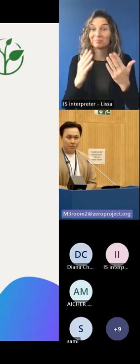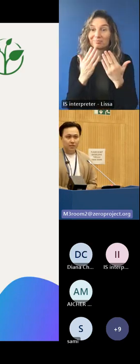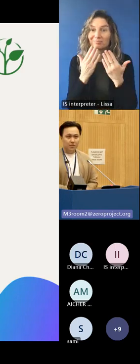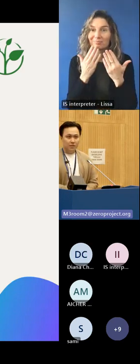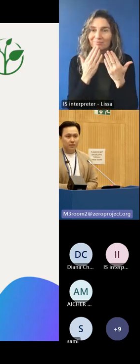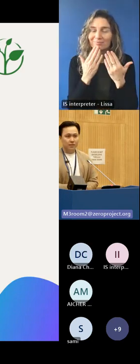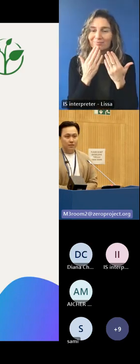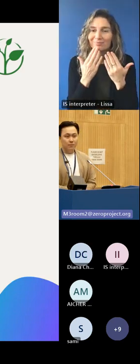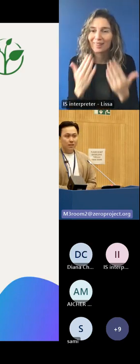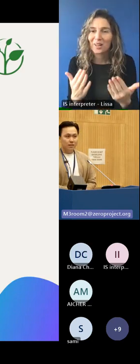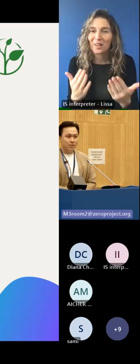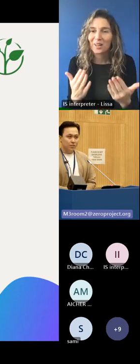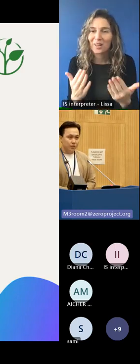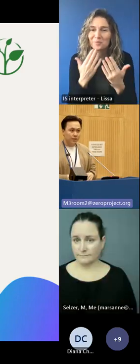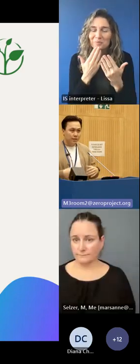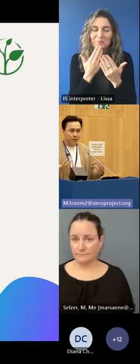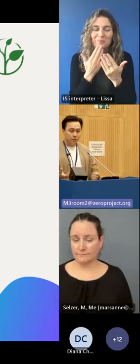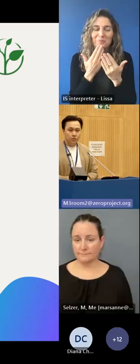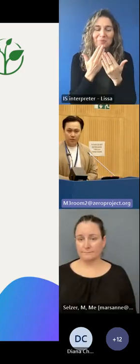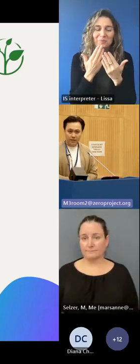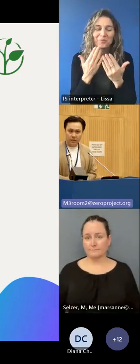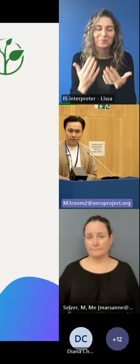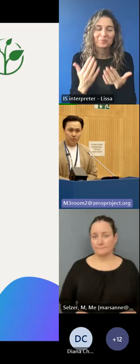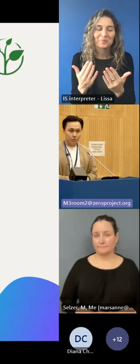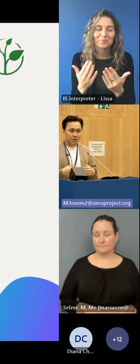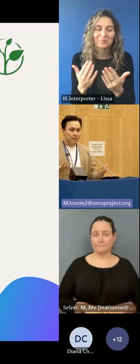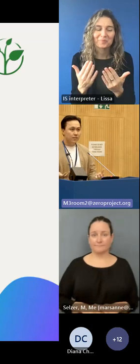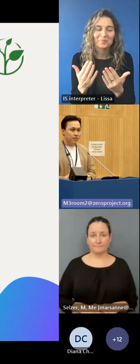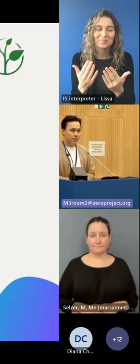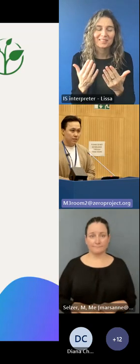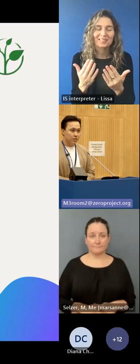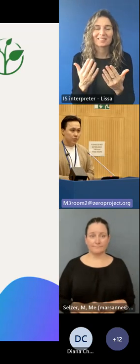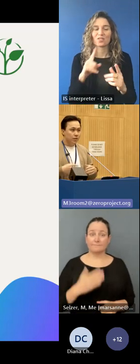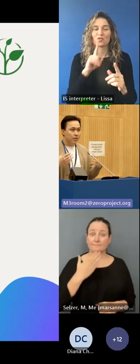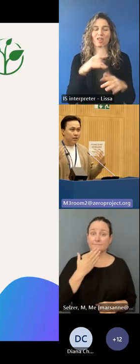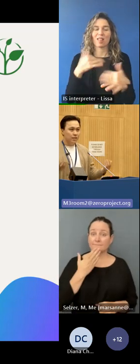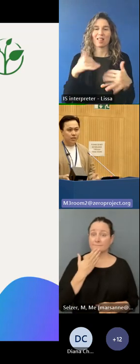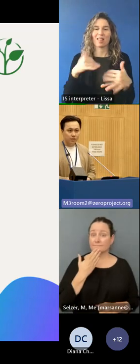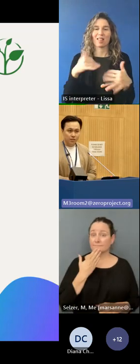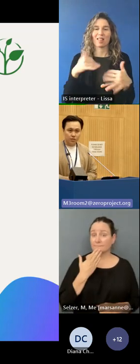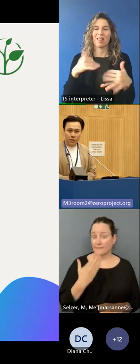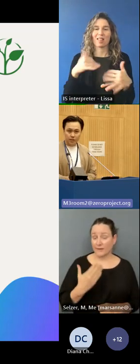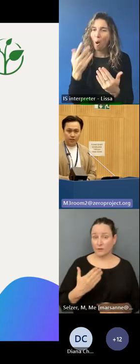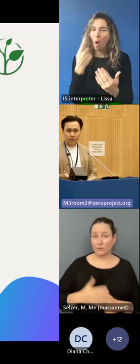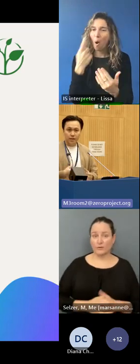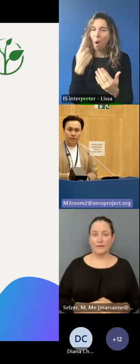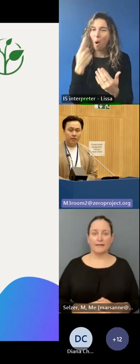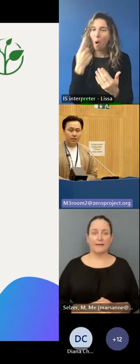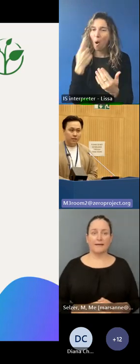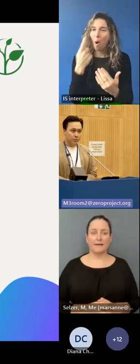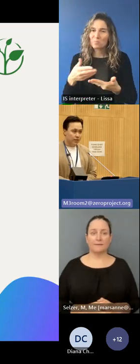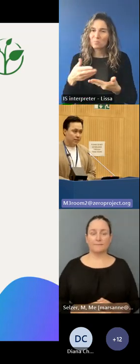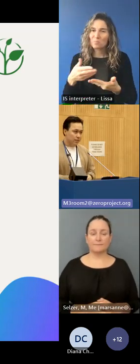Thank you very much. It's really honored to be here to present, to exchange